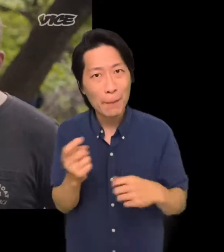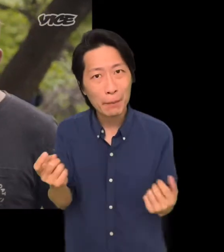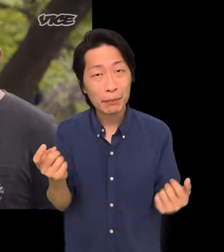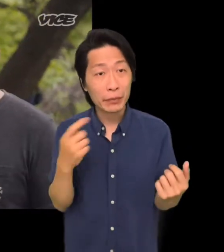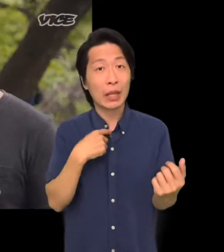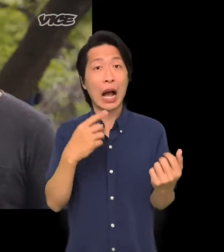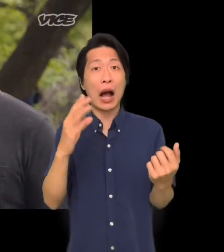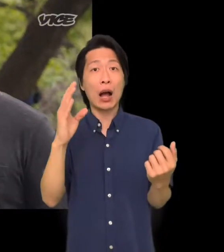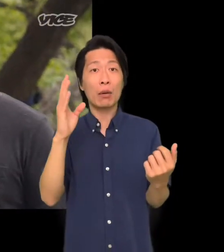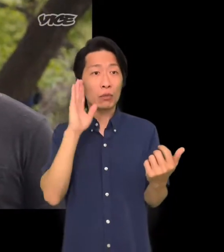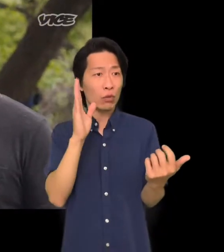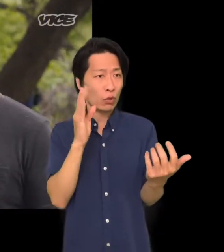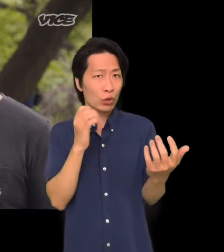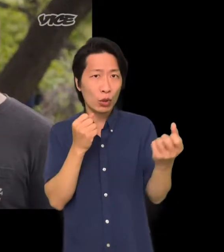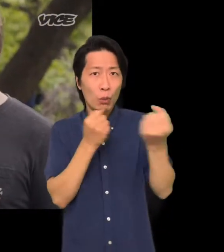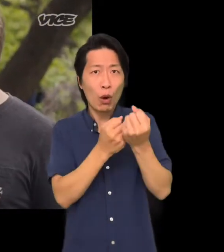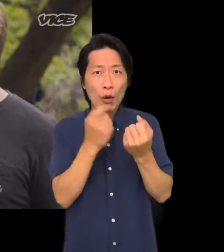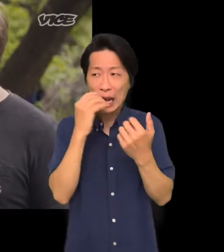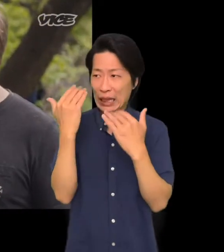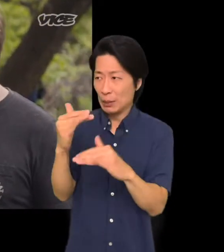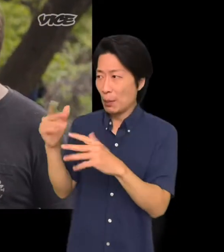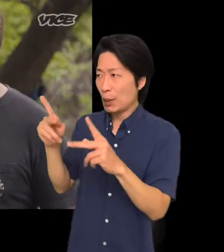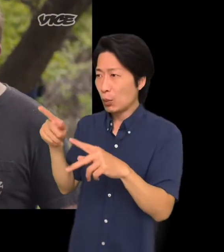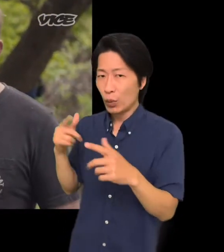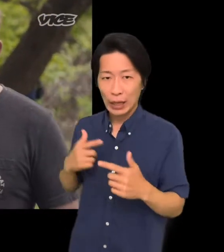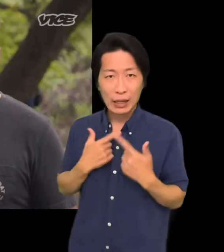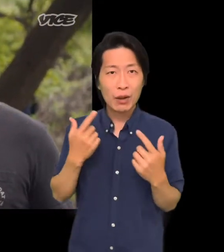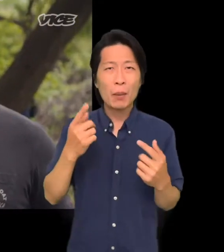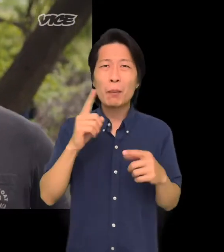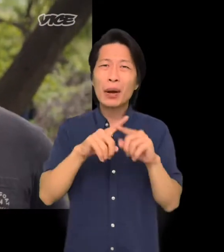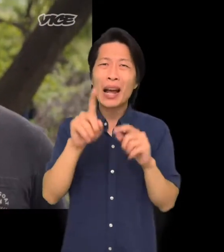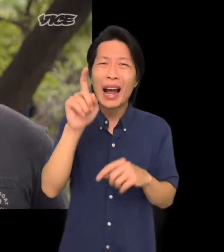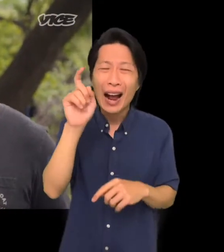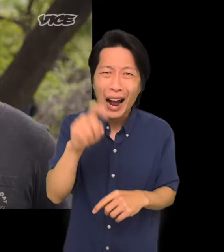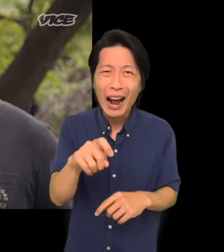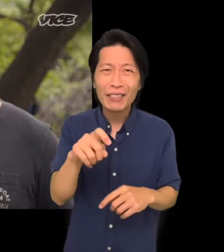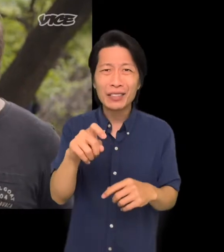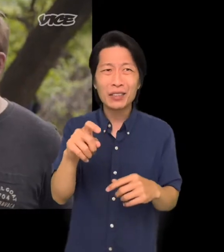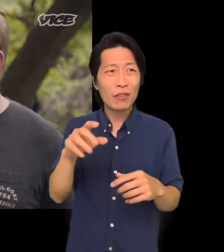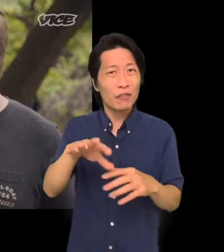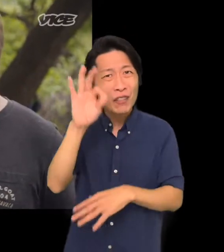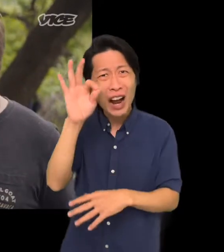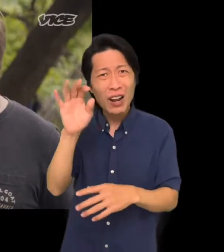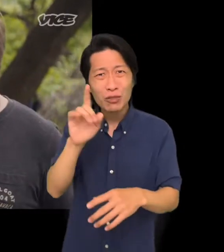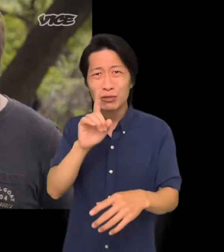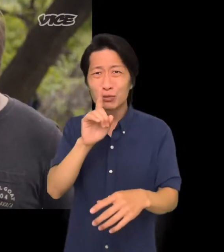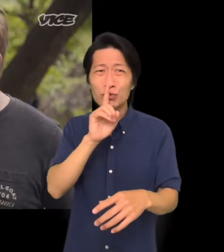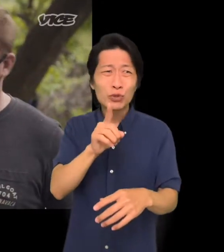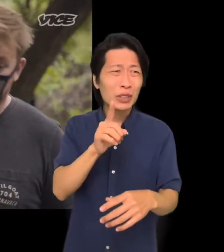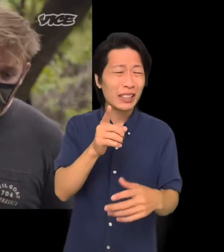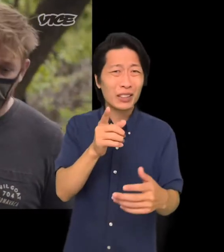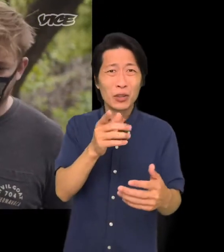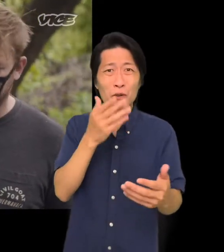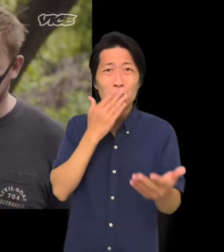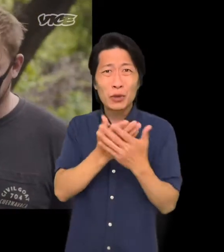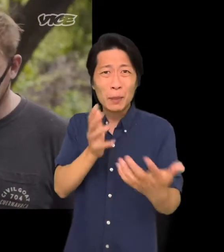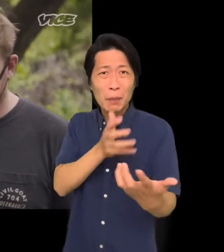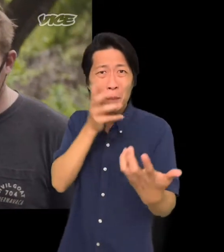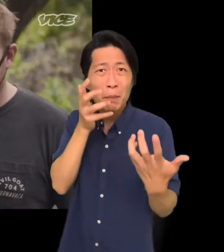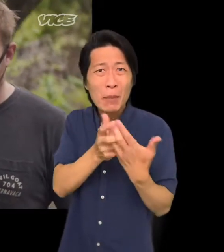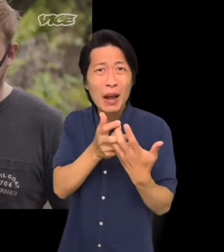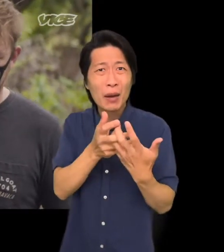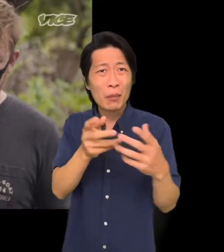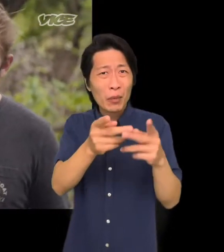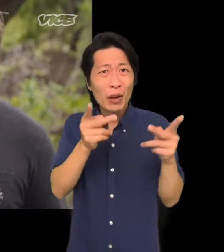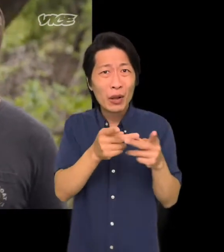for limiting where people can be, but you have to give a viable location for them to be in. A viable location